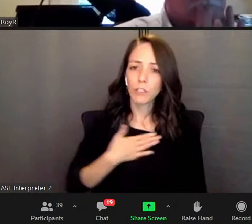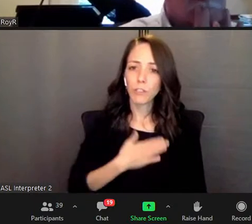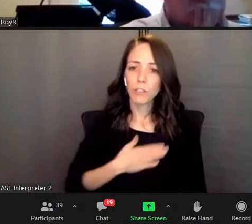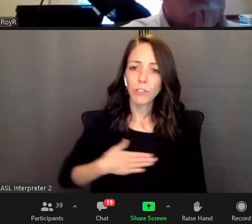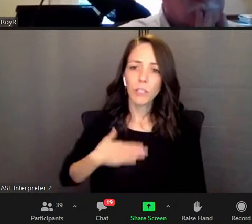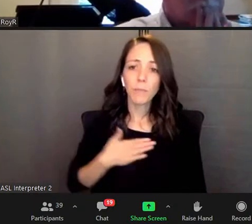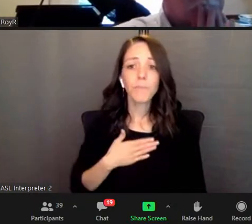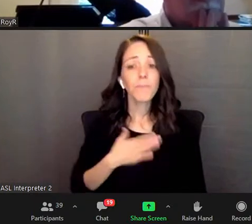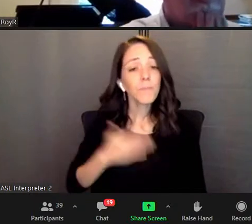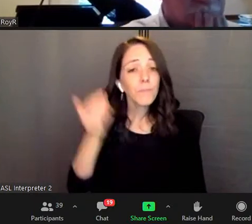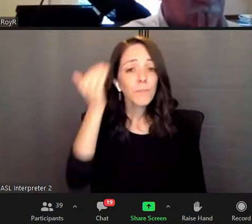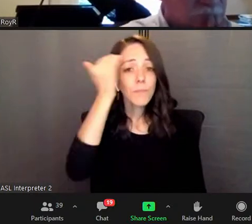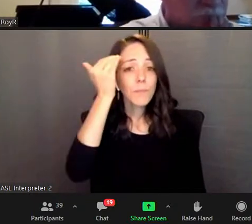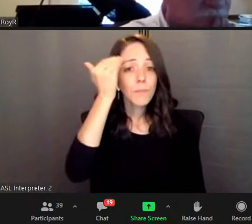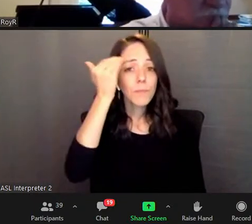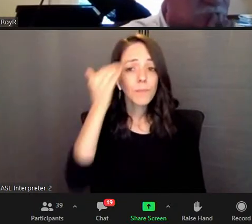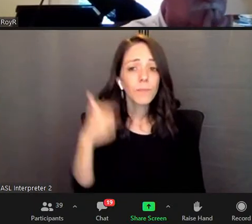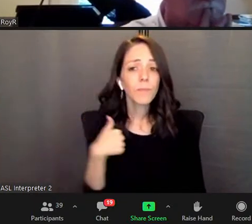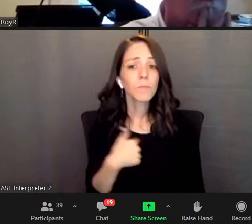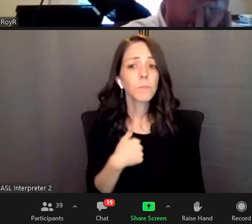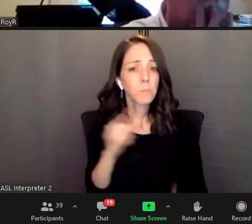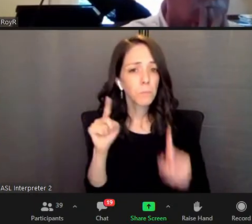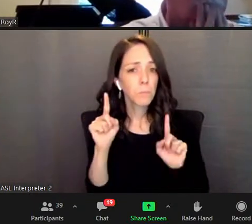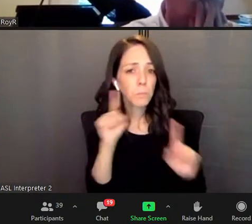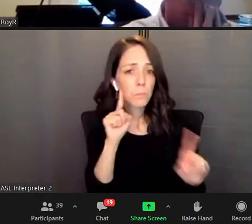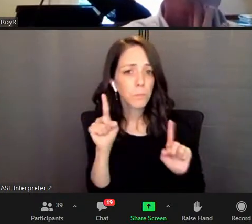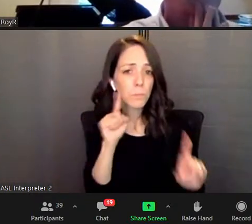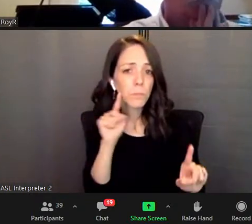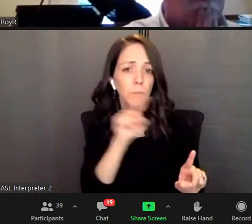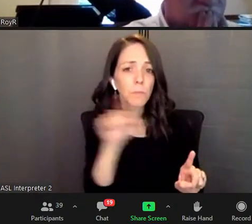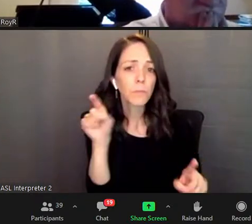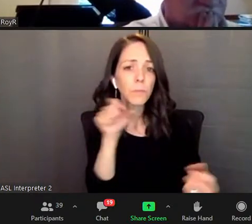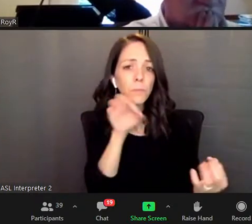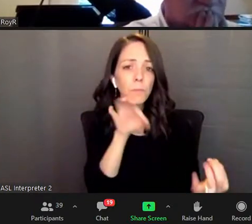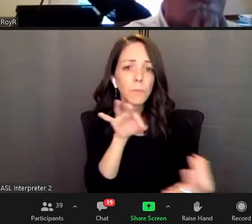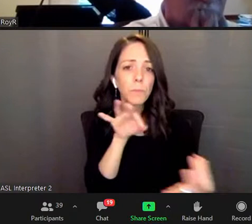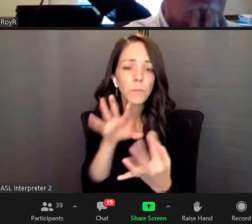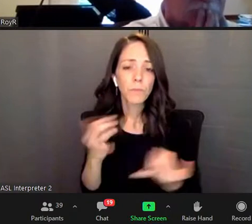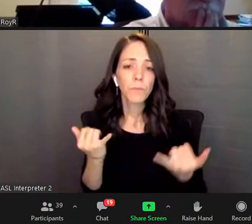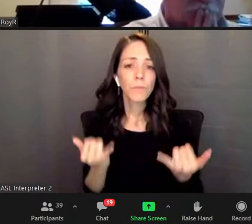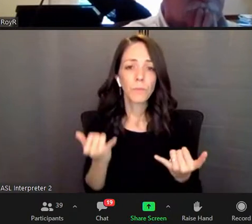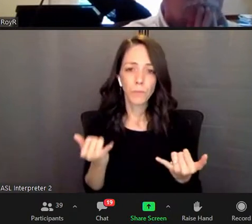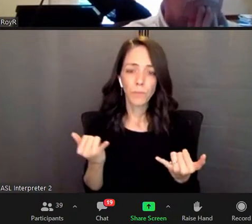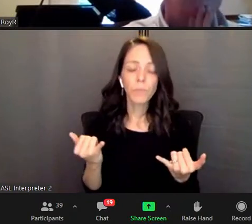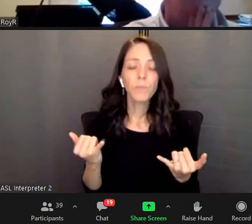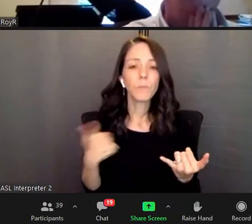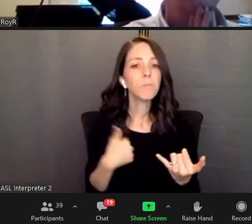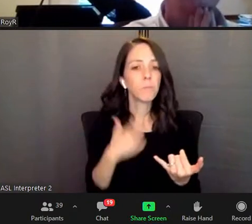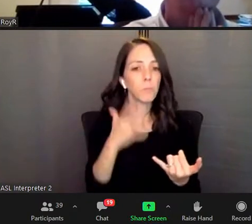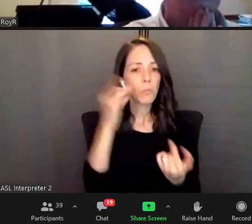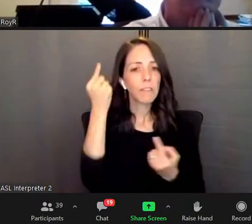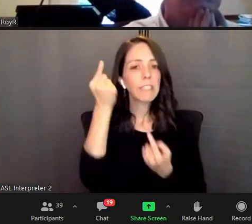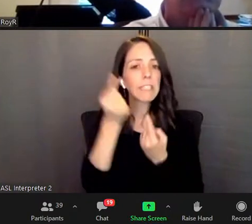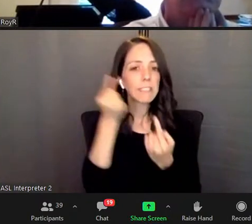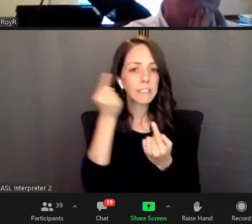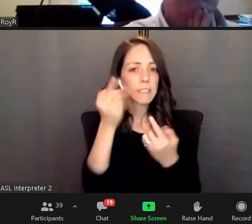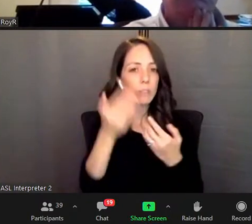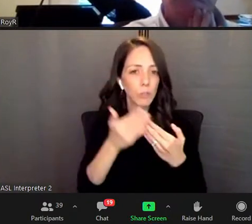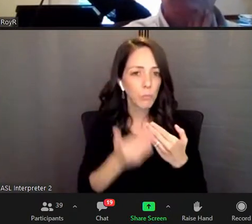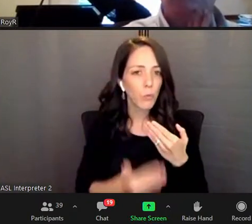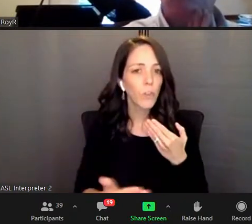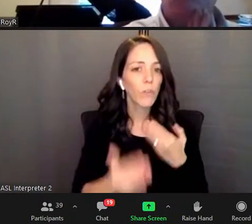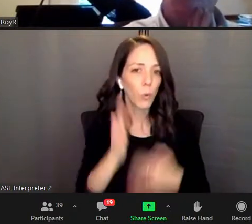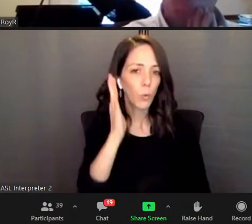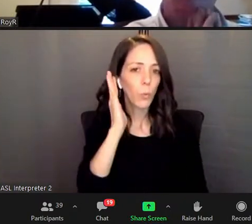know that we've heard your input today and will consider that as we move forward with